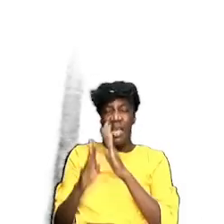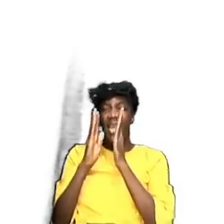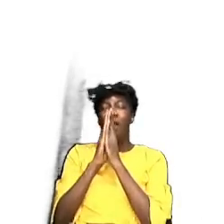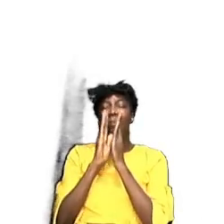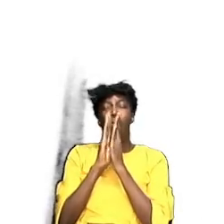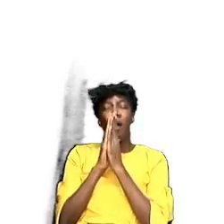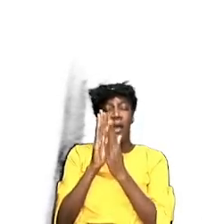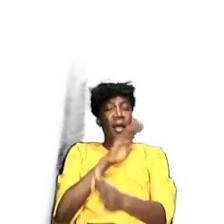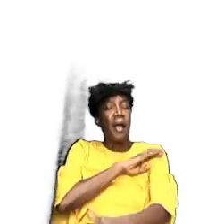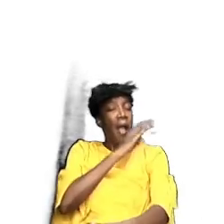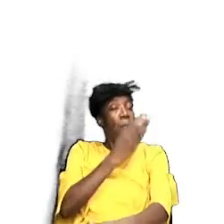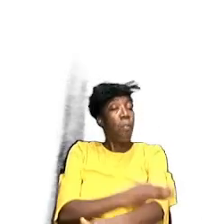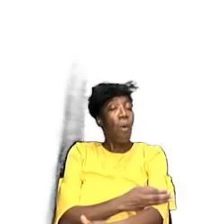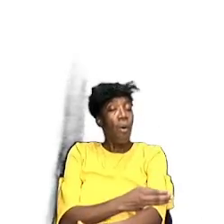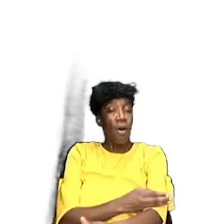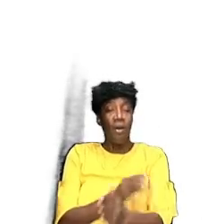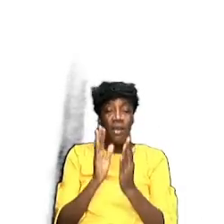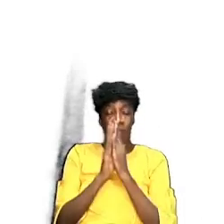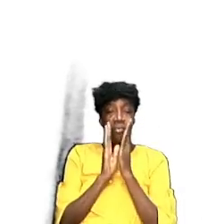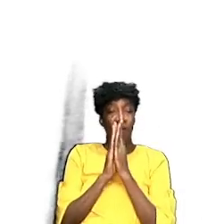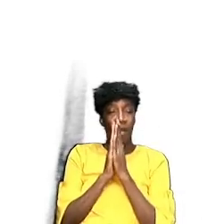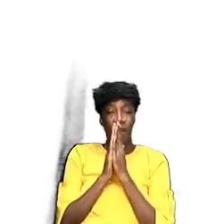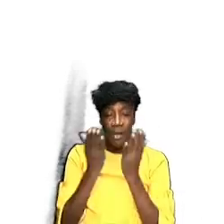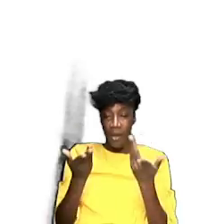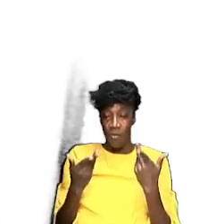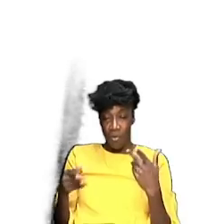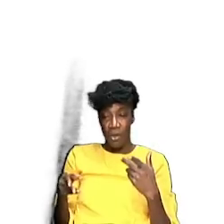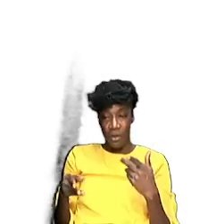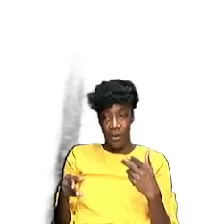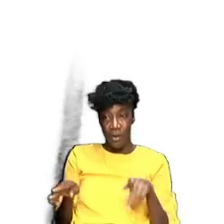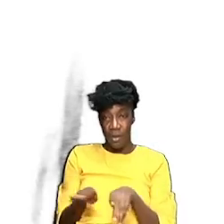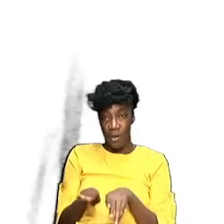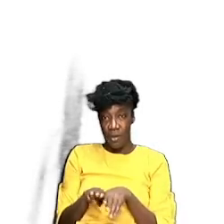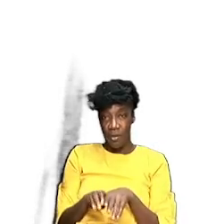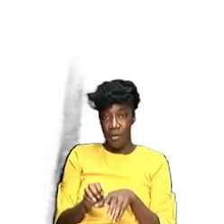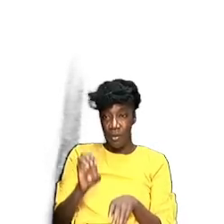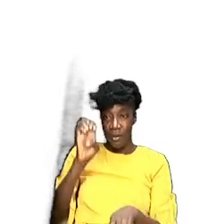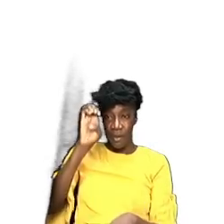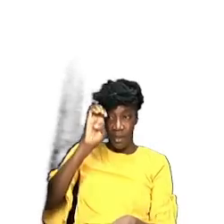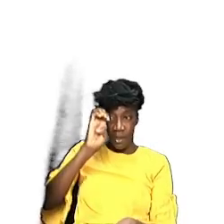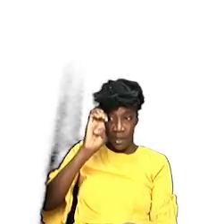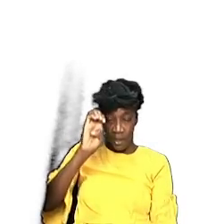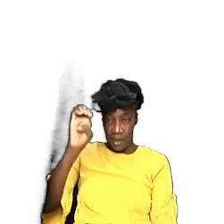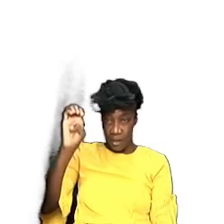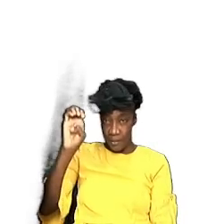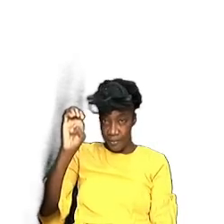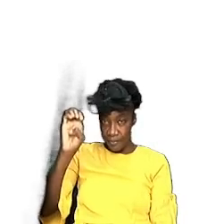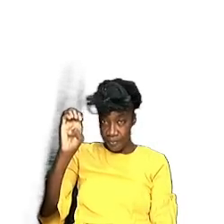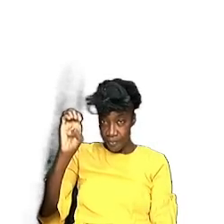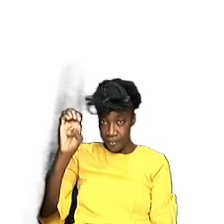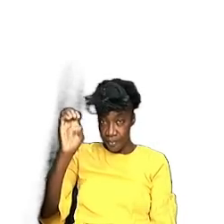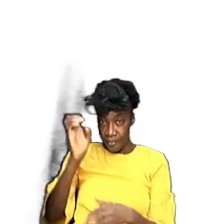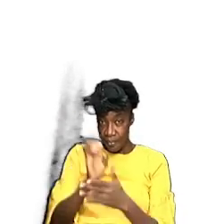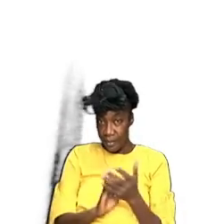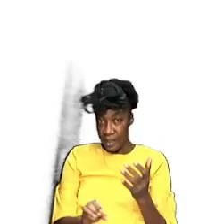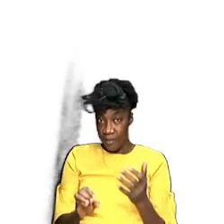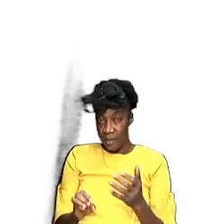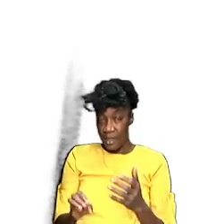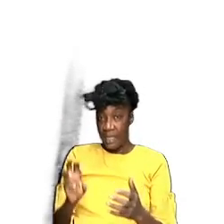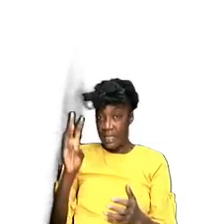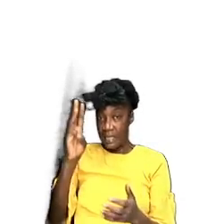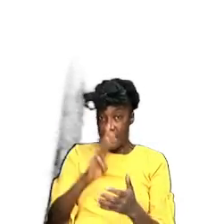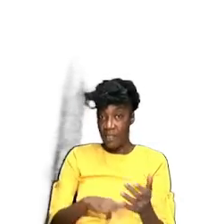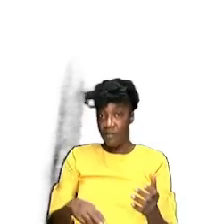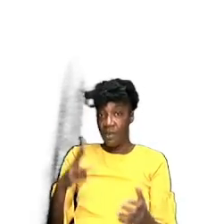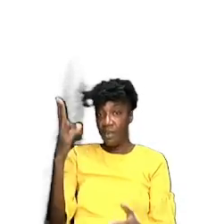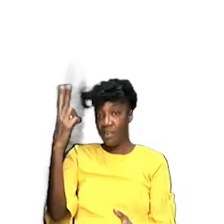is a power that comes with that. I want to close with Ephesians 6:13 one more time. And I'm encouraging every saint